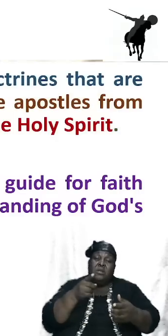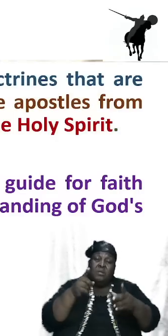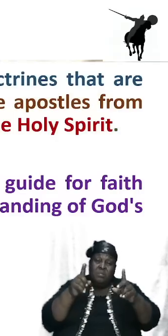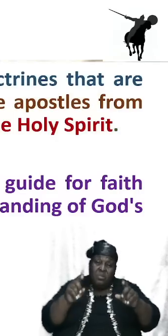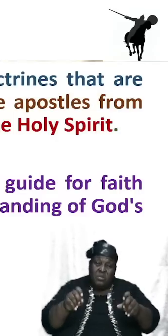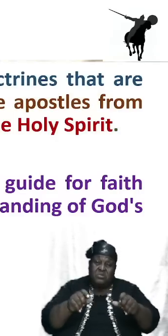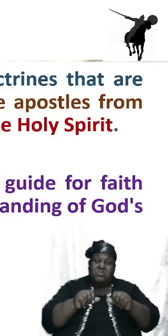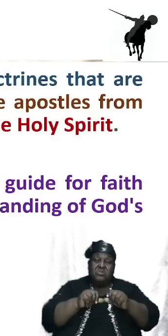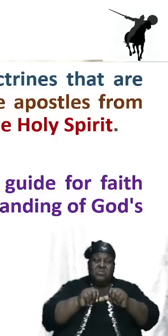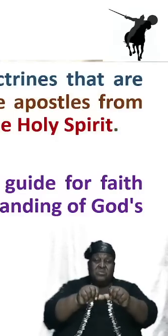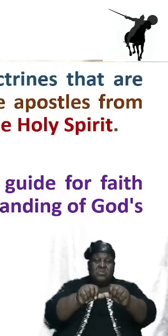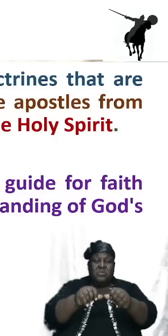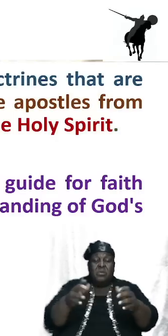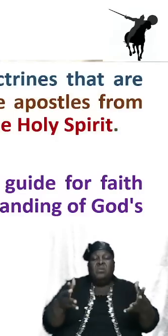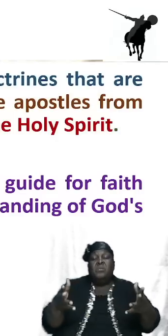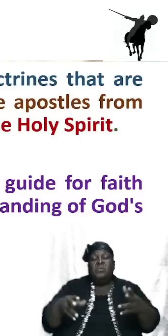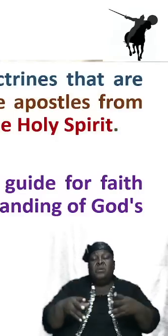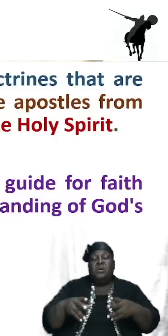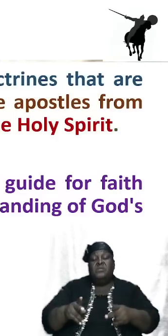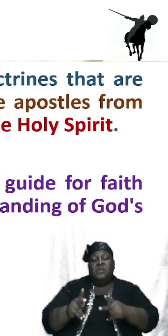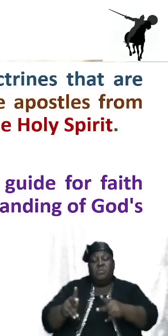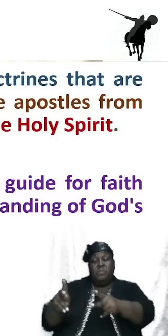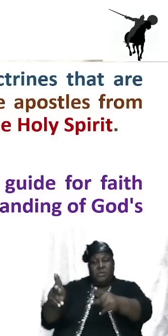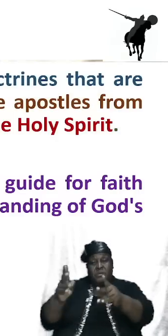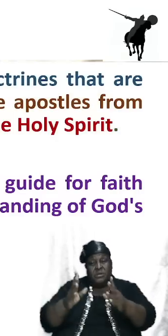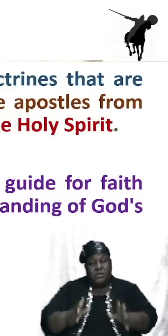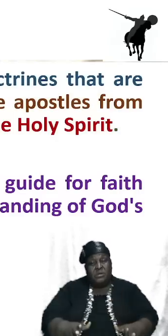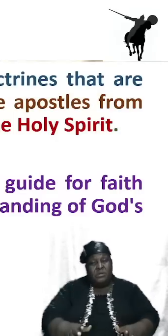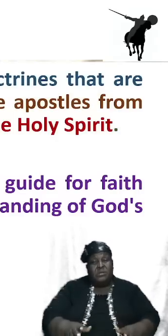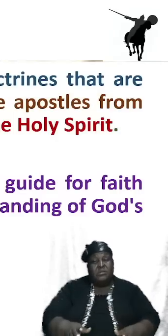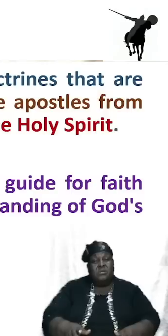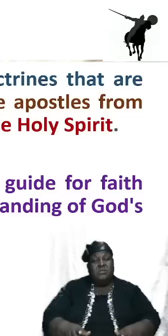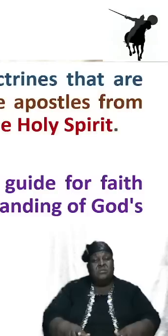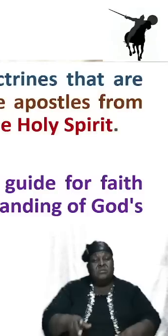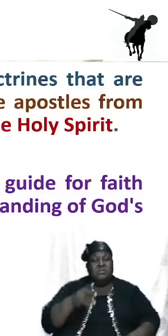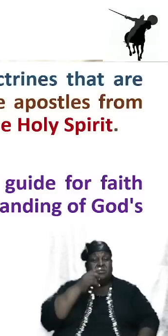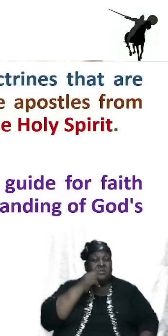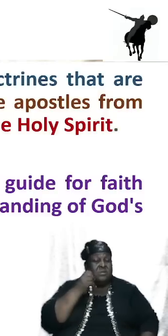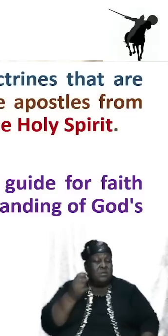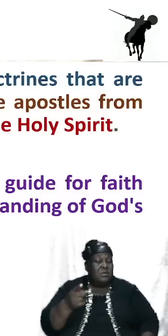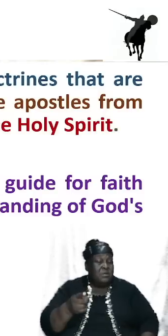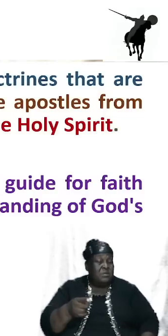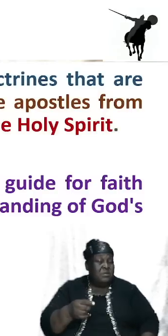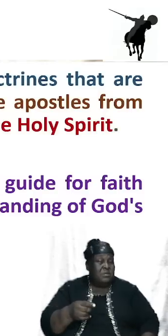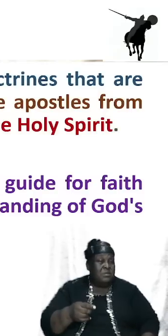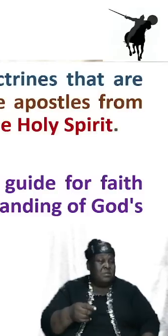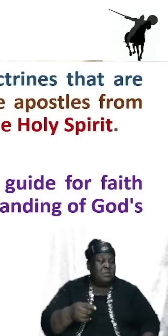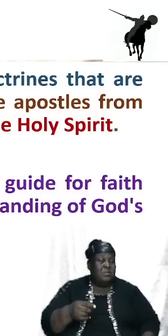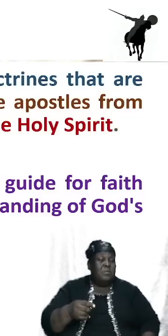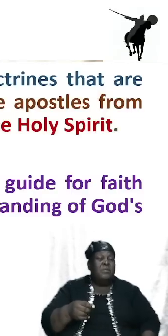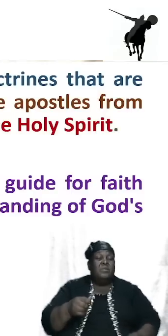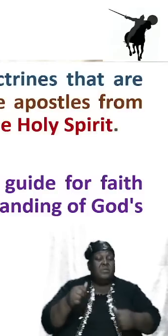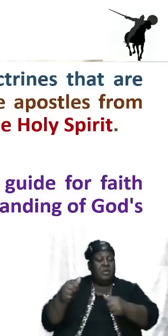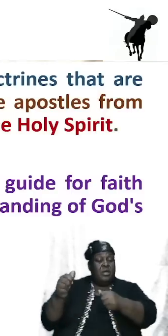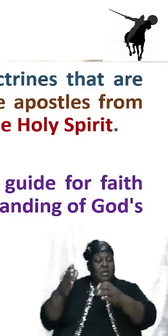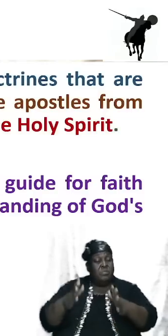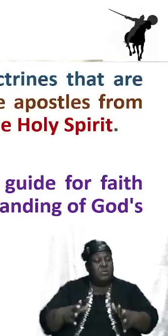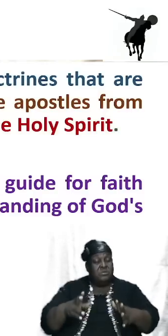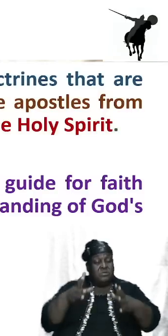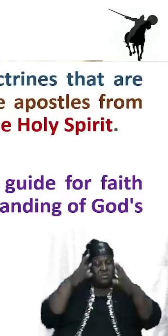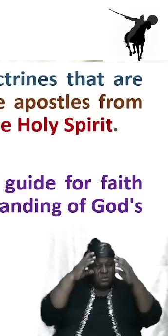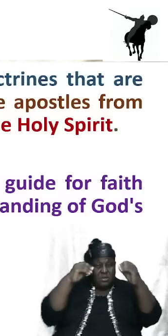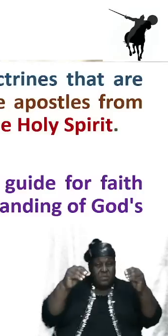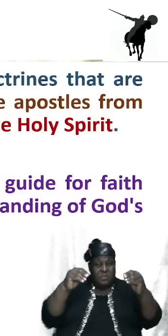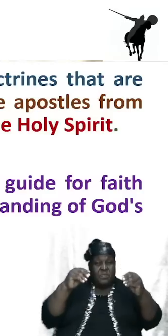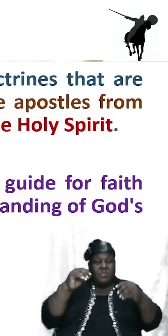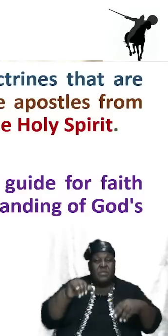with what the apostles taught. If anybody's going to come to you and they go contrary to what the apostles usually teach, we know that that